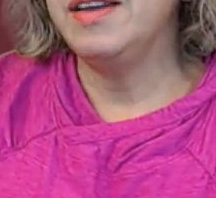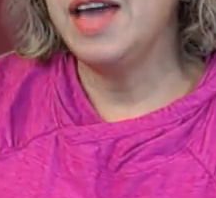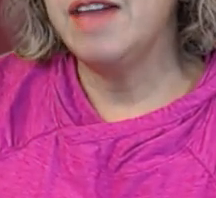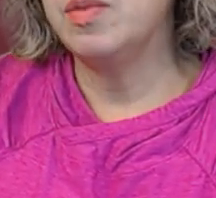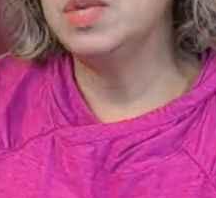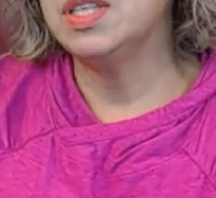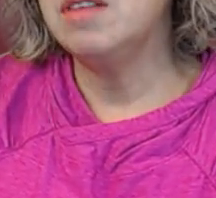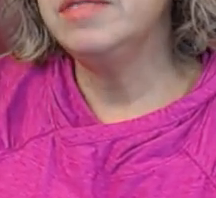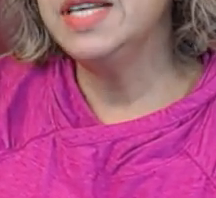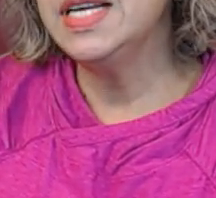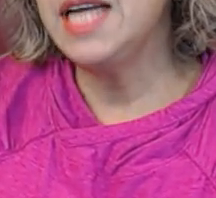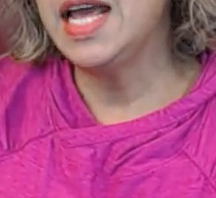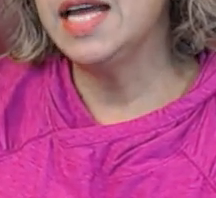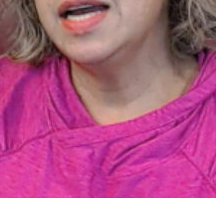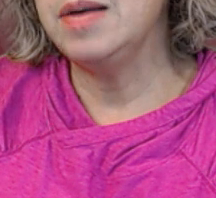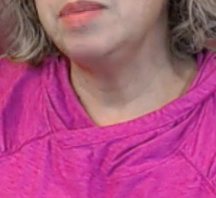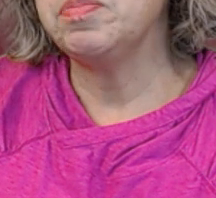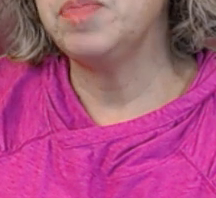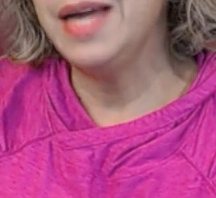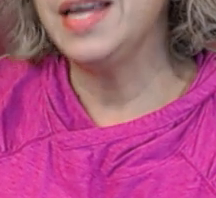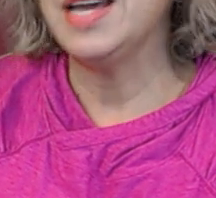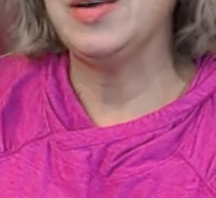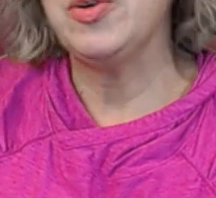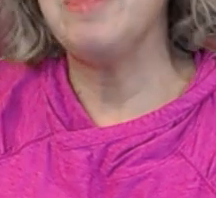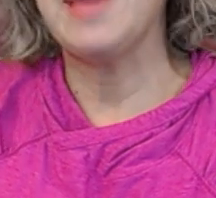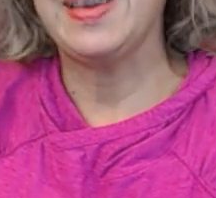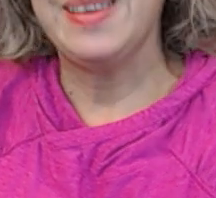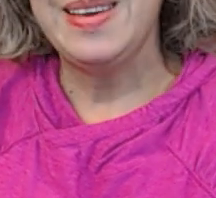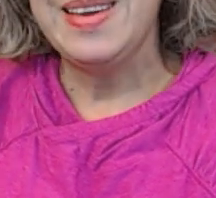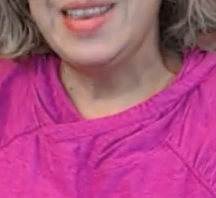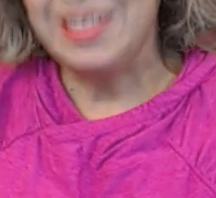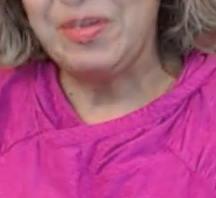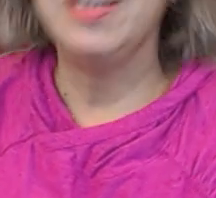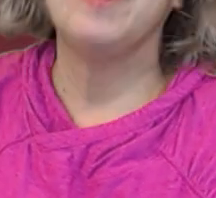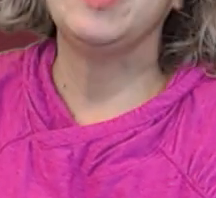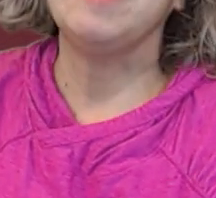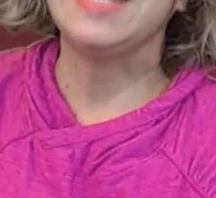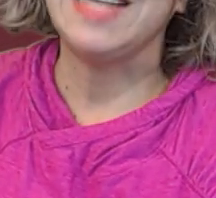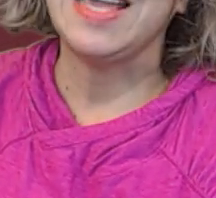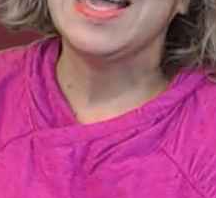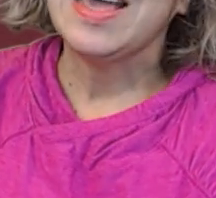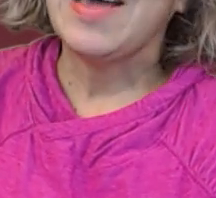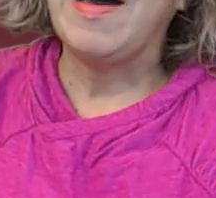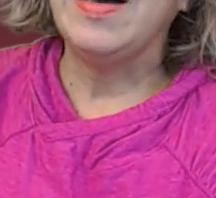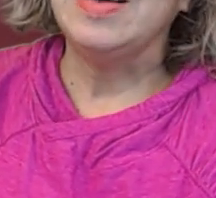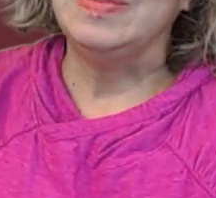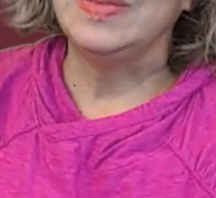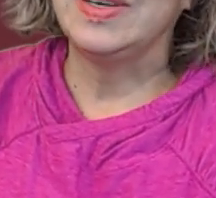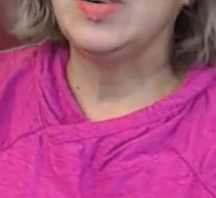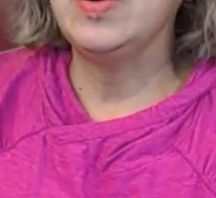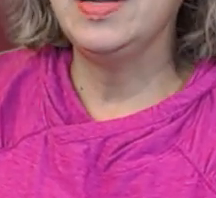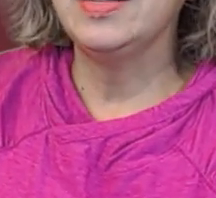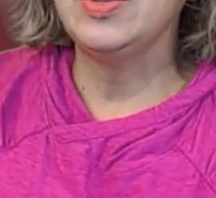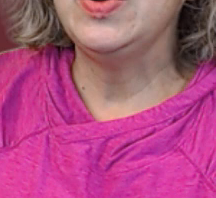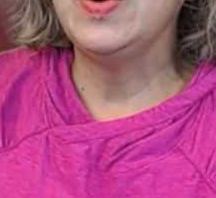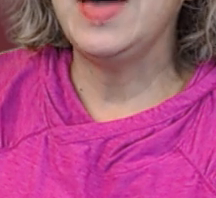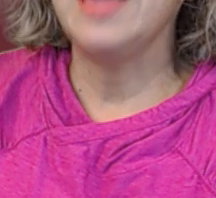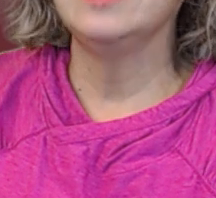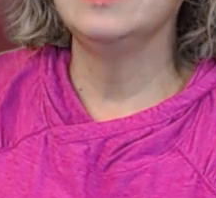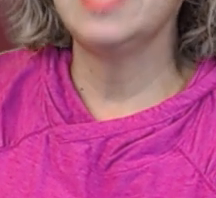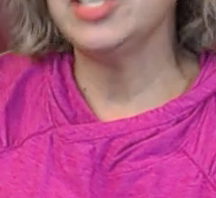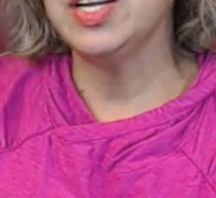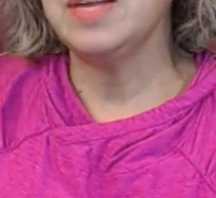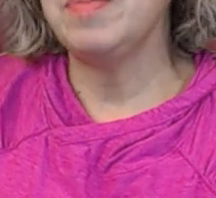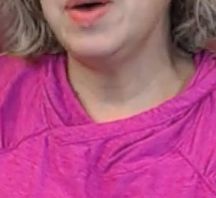I have resolved it, and I'm planning on going back, except for I have an appointment today, going through